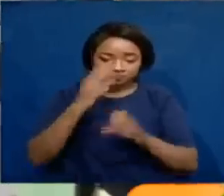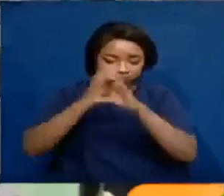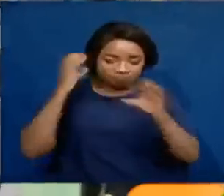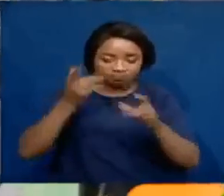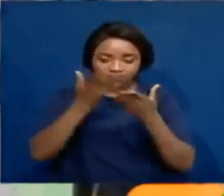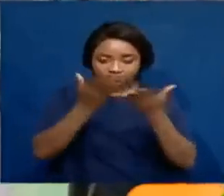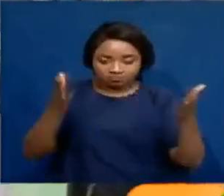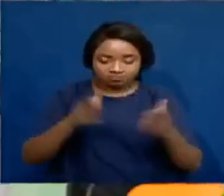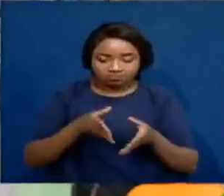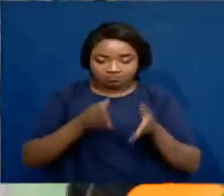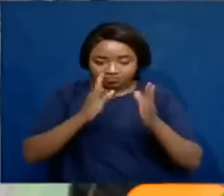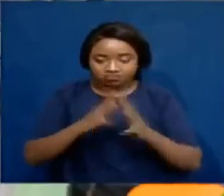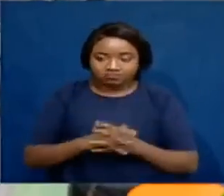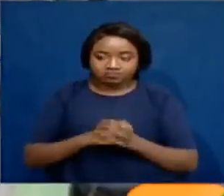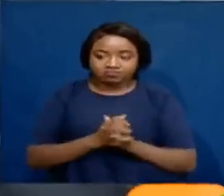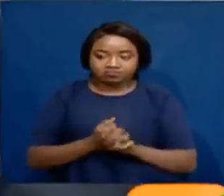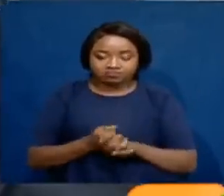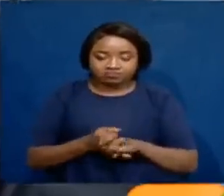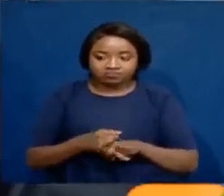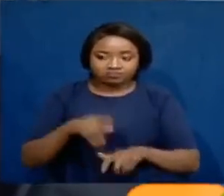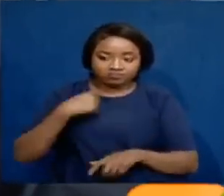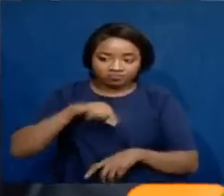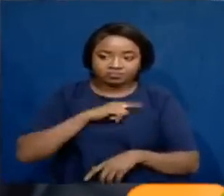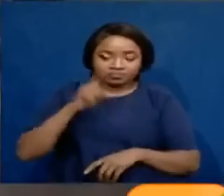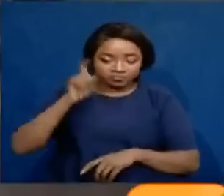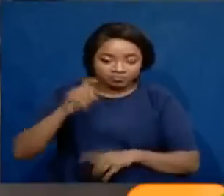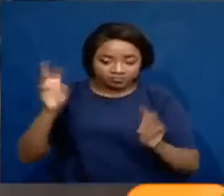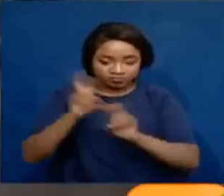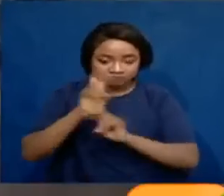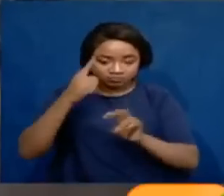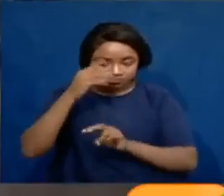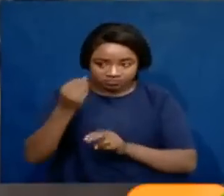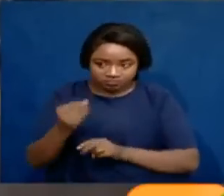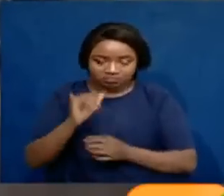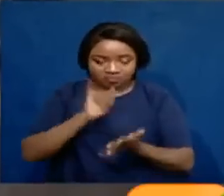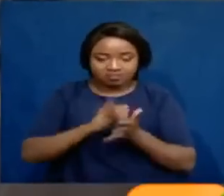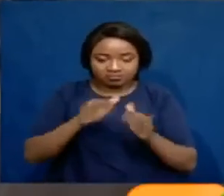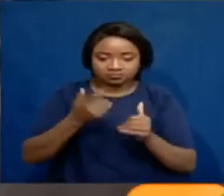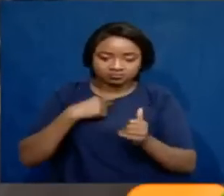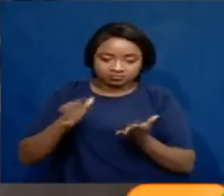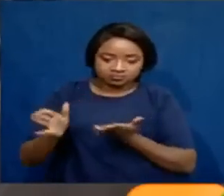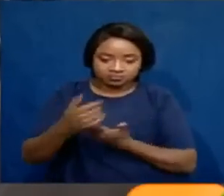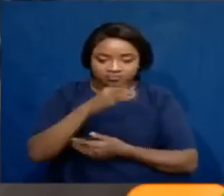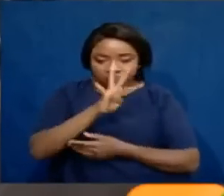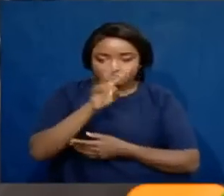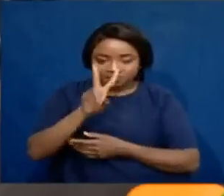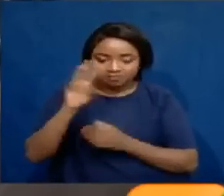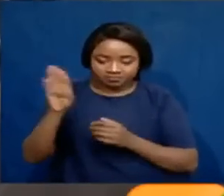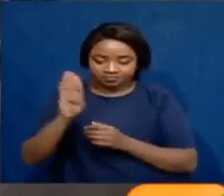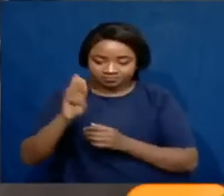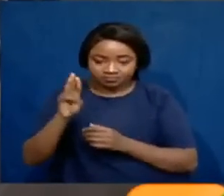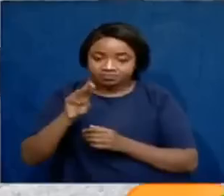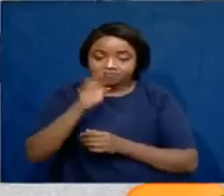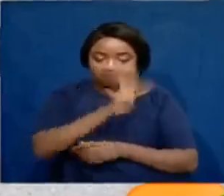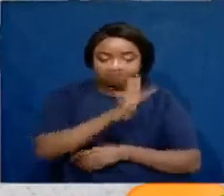to improve our solutions at scale, mm-hmm. we needed to raise money. And this is what we are able to raise, $42 million, a mix of